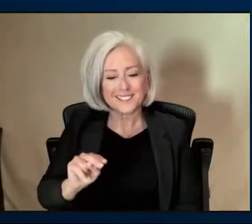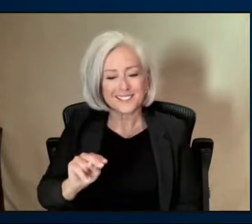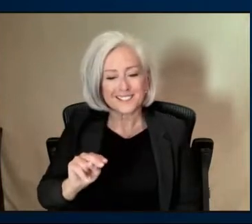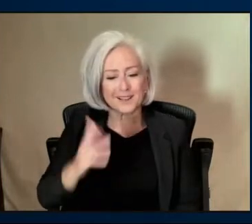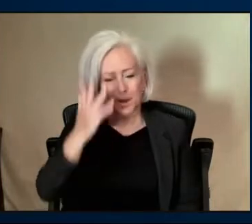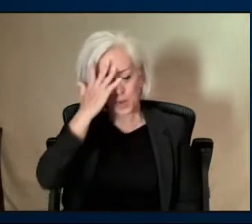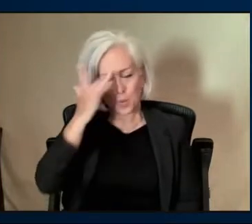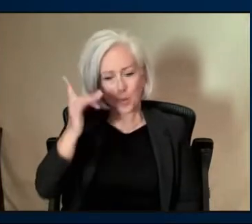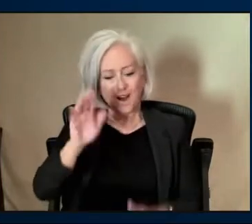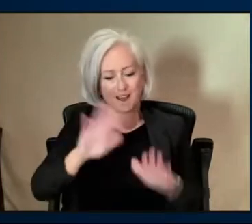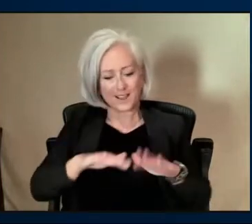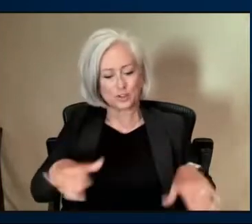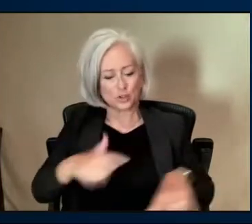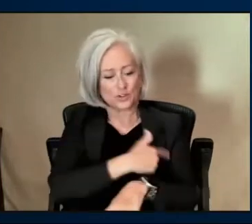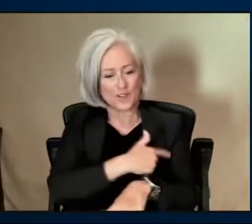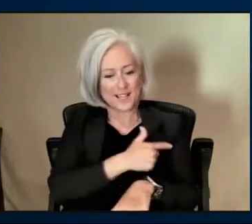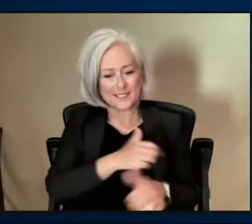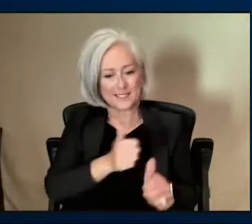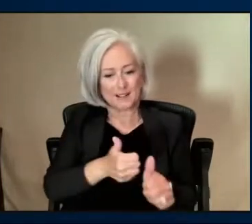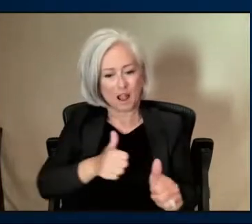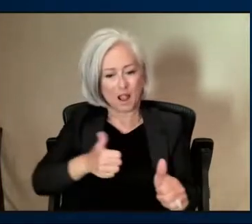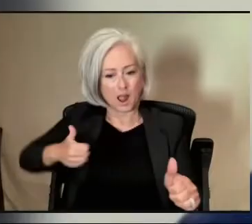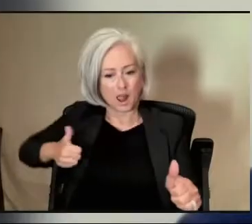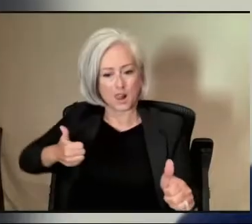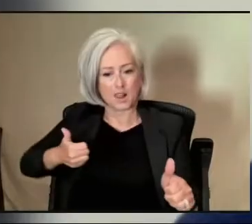have them day one.